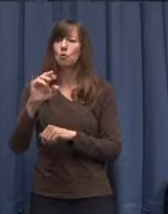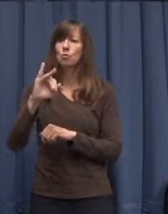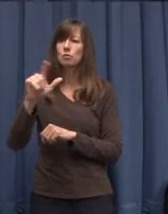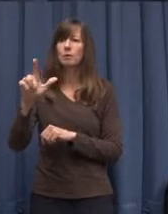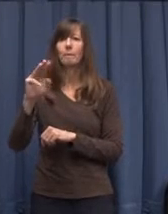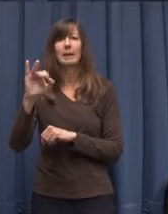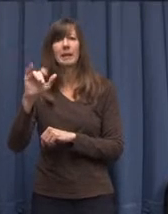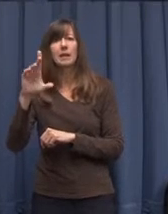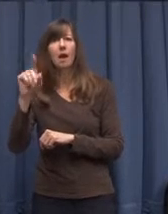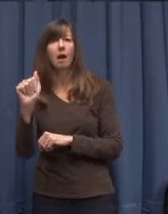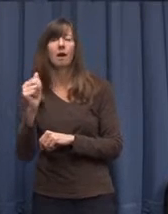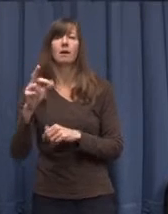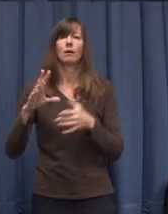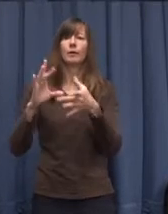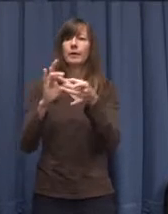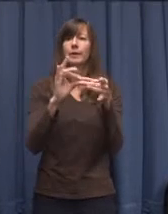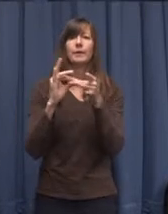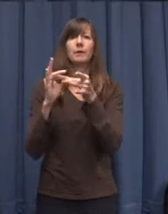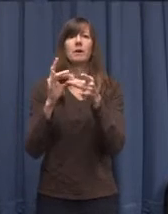hey, just